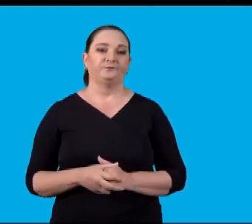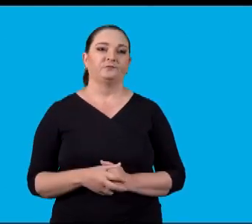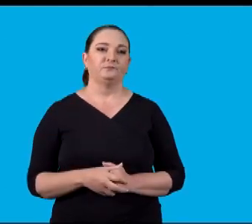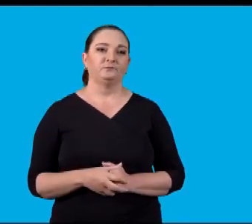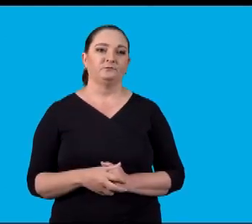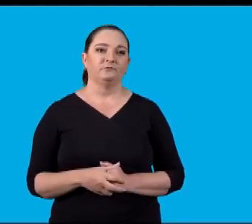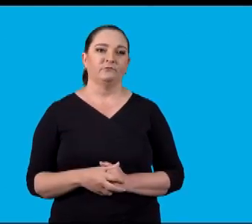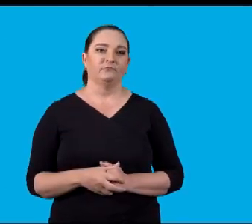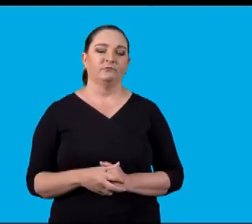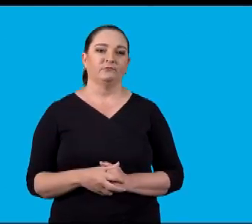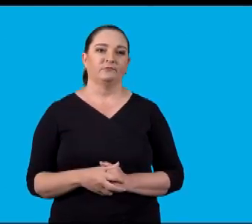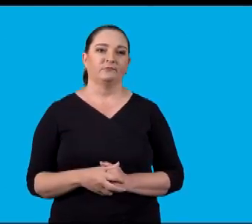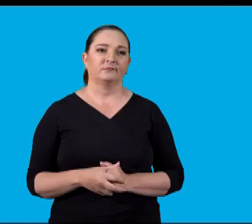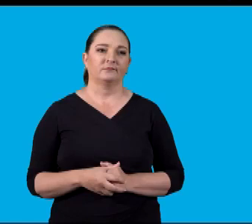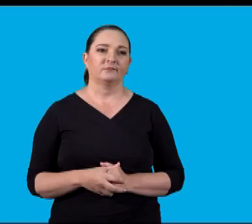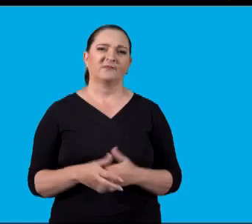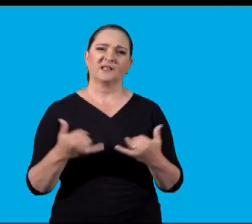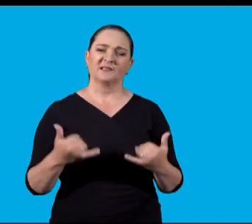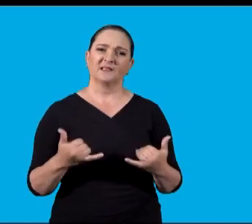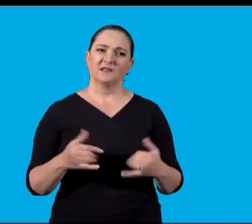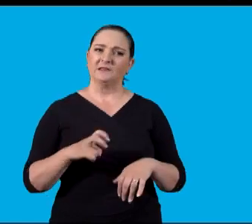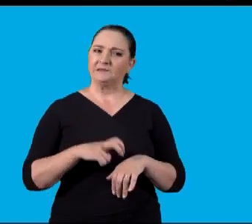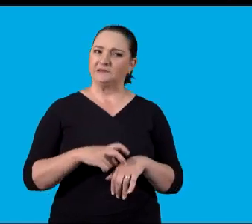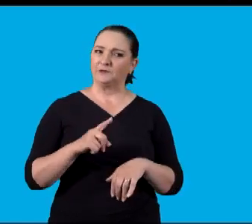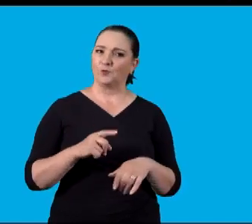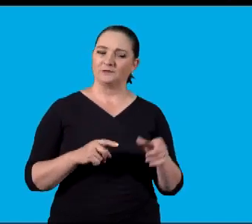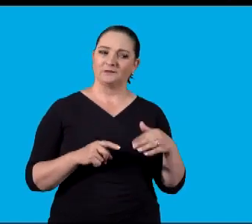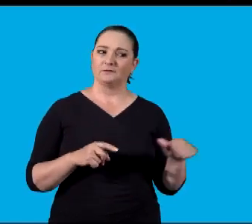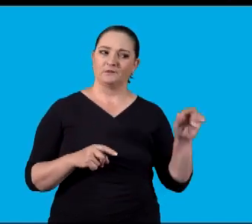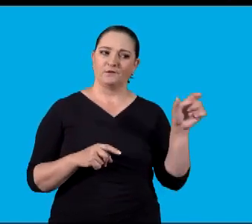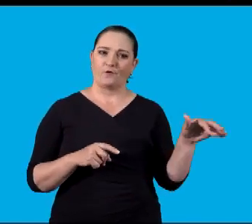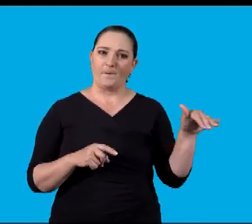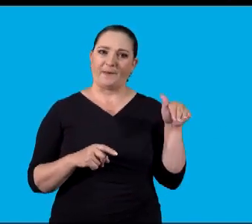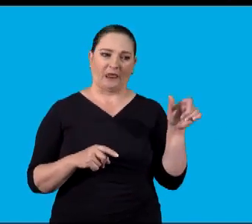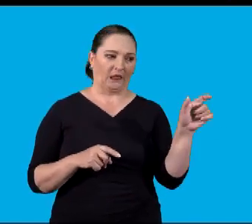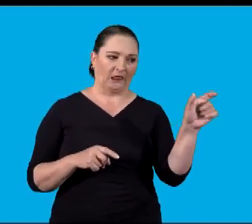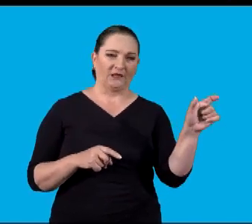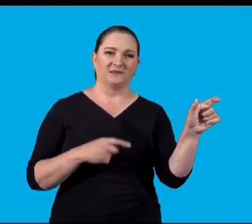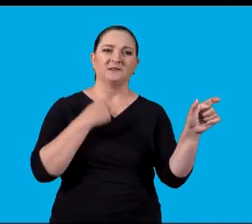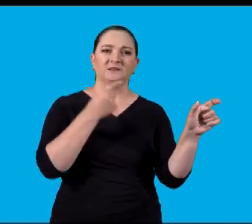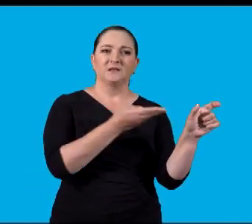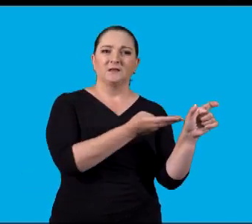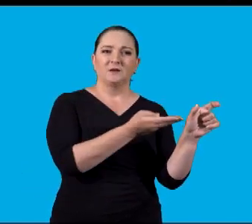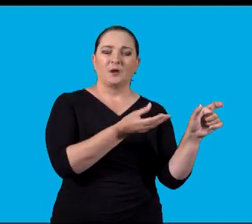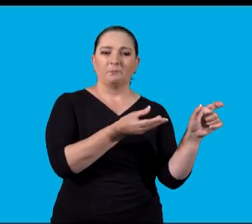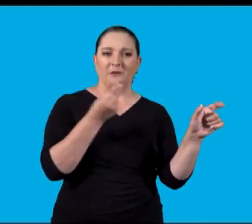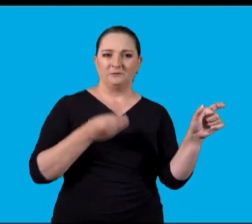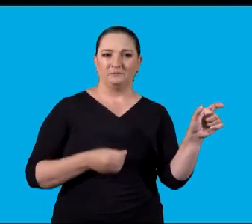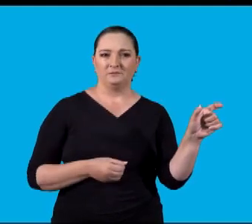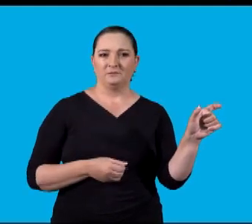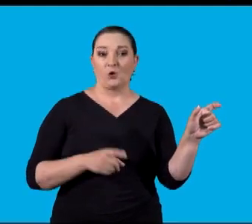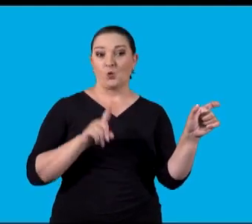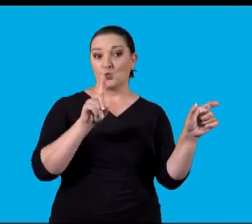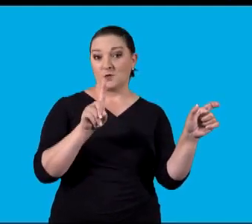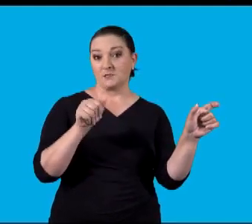2,072,000. Okay? And then now I need to find the bank here. I need to find the bank.